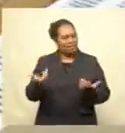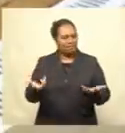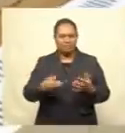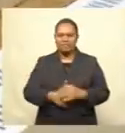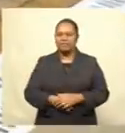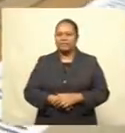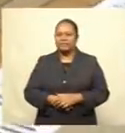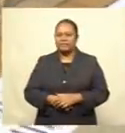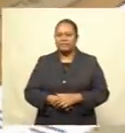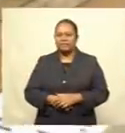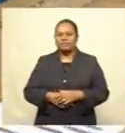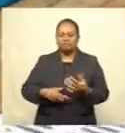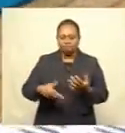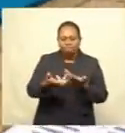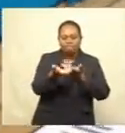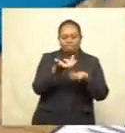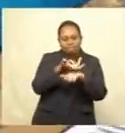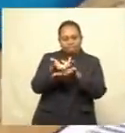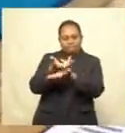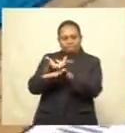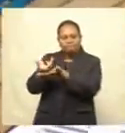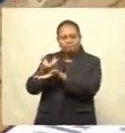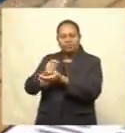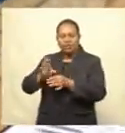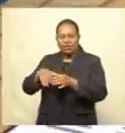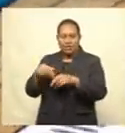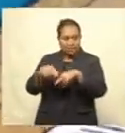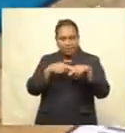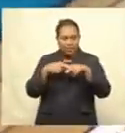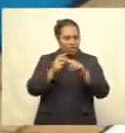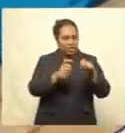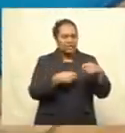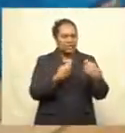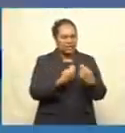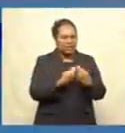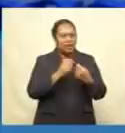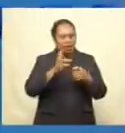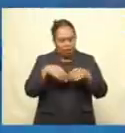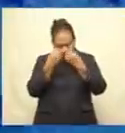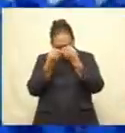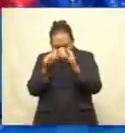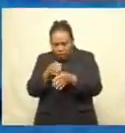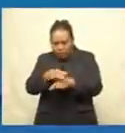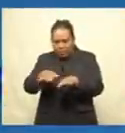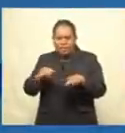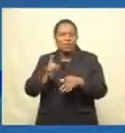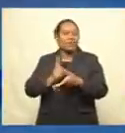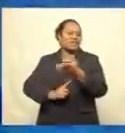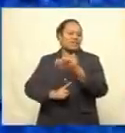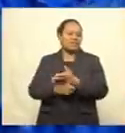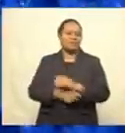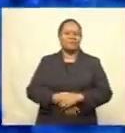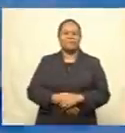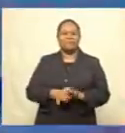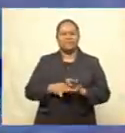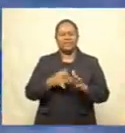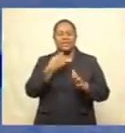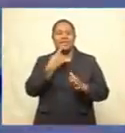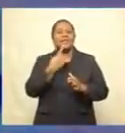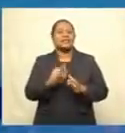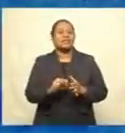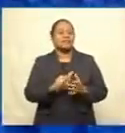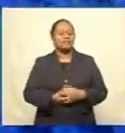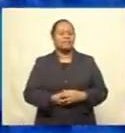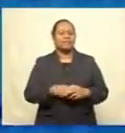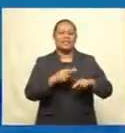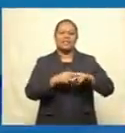Fiji. We have to keep them notified of what we're doing. If the 2 swimmers do meet the requirements set in place by